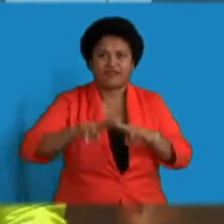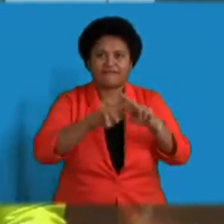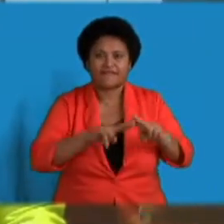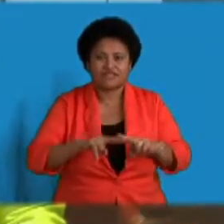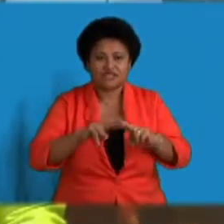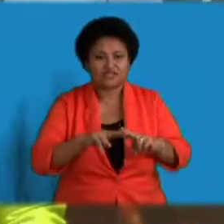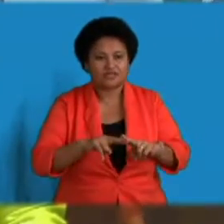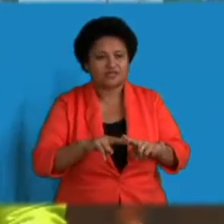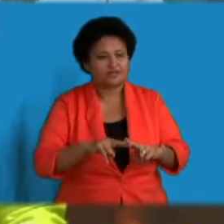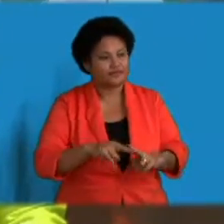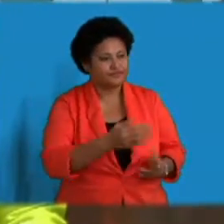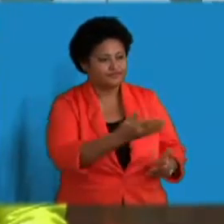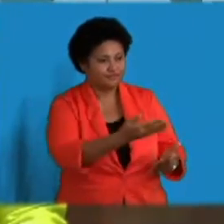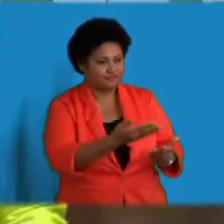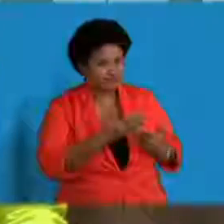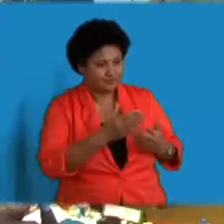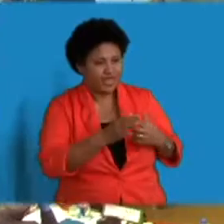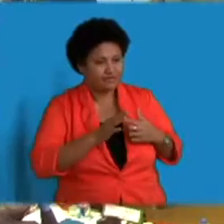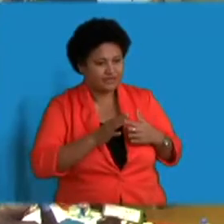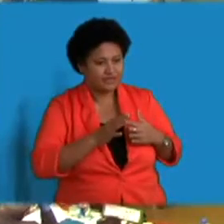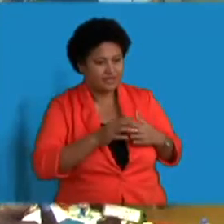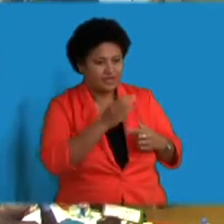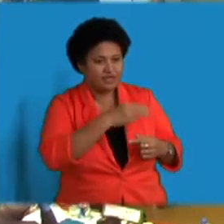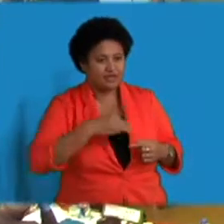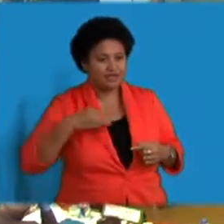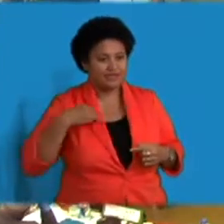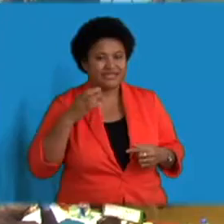for Education, Heritage and Arts.